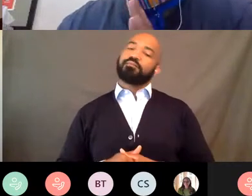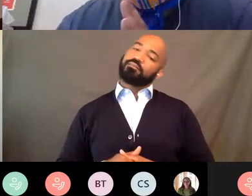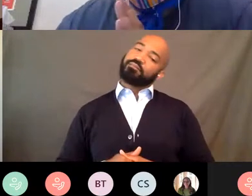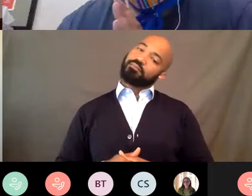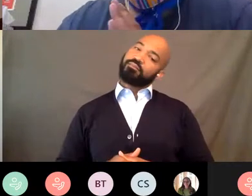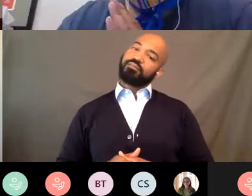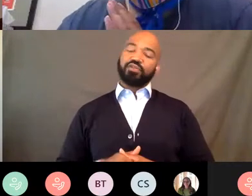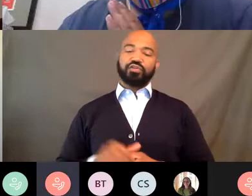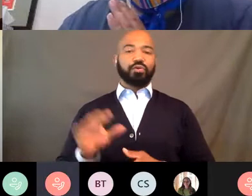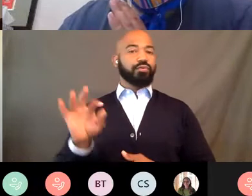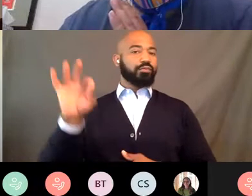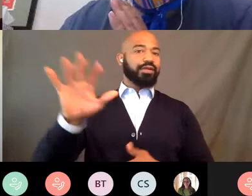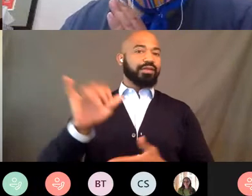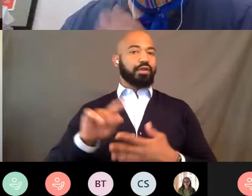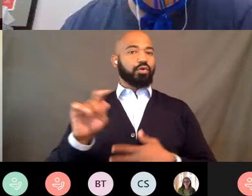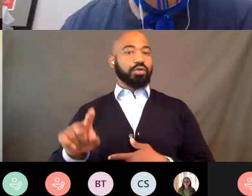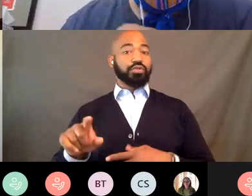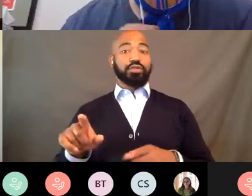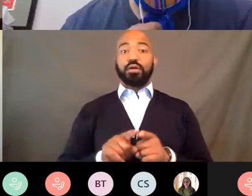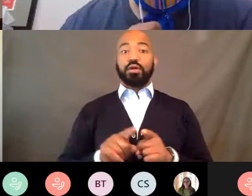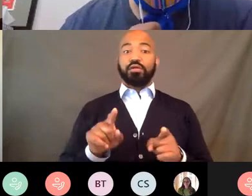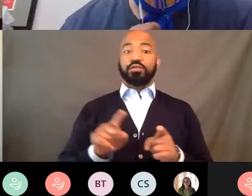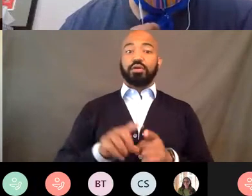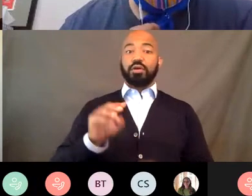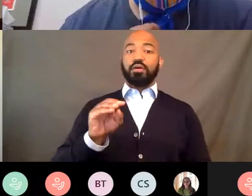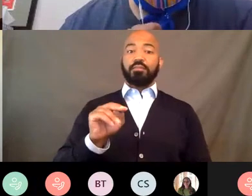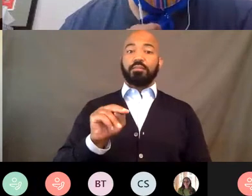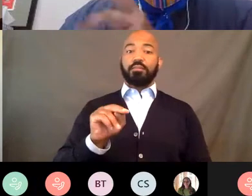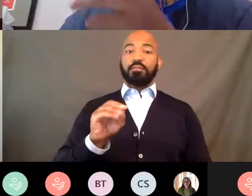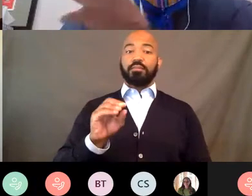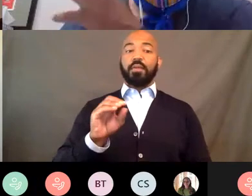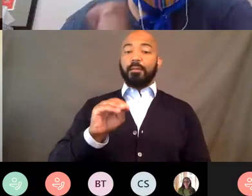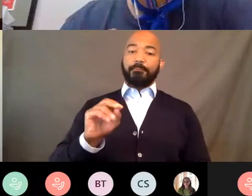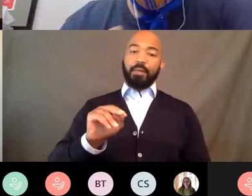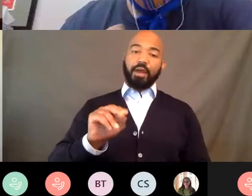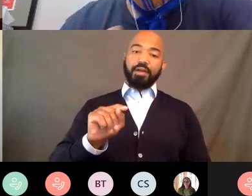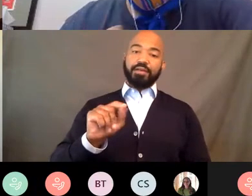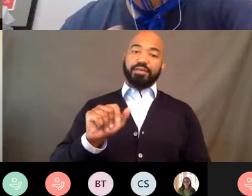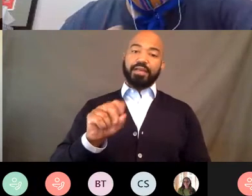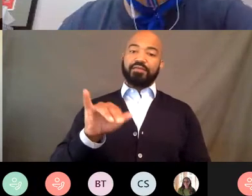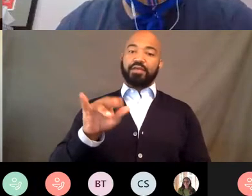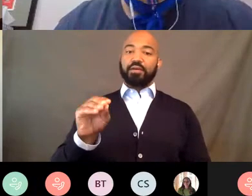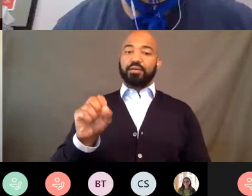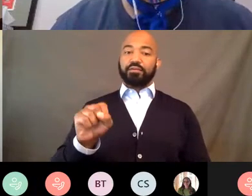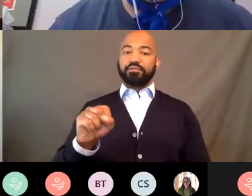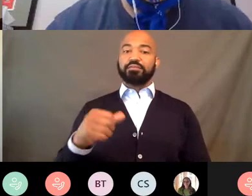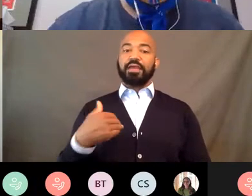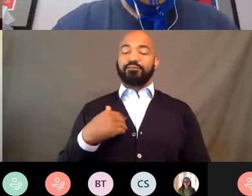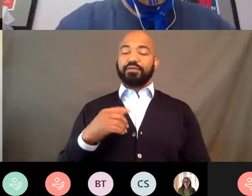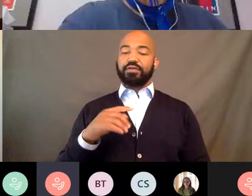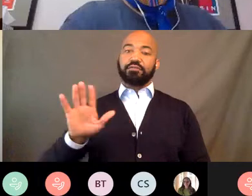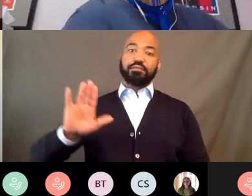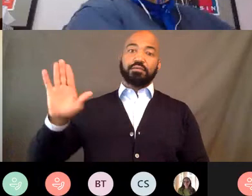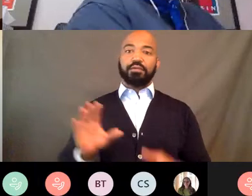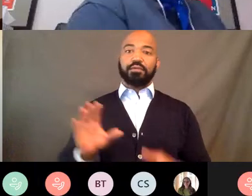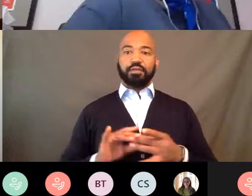think Montavious had his hand up, and I'll go over to Montavious.